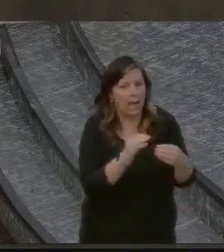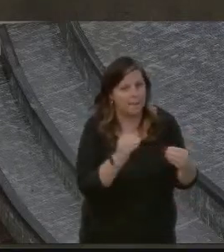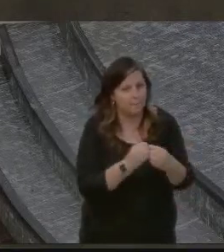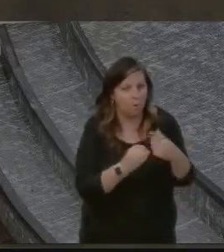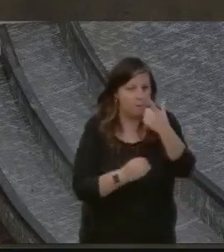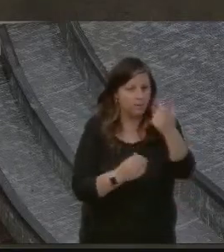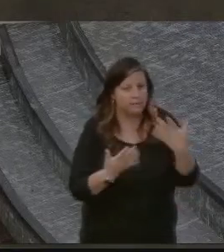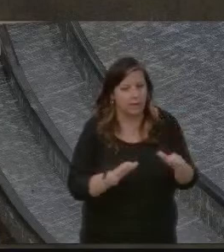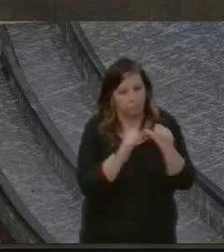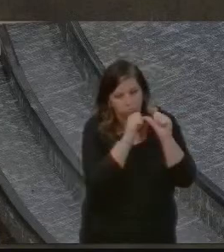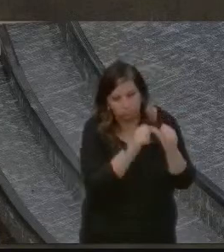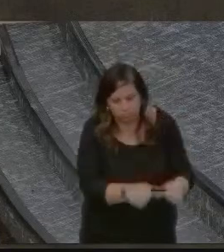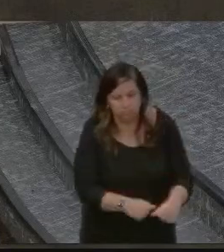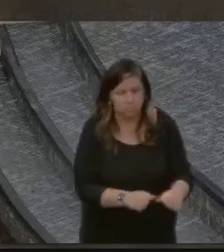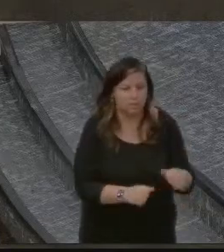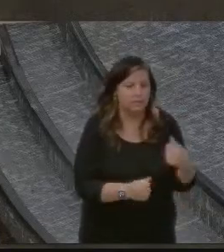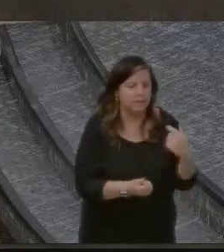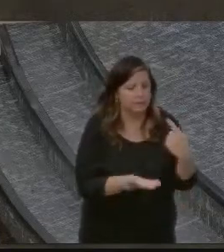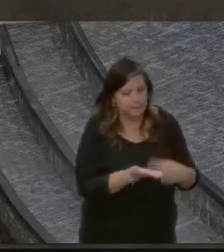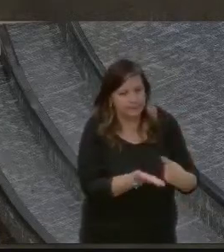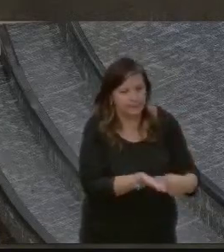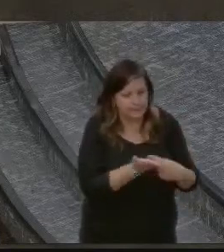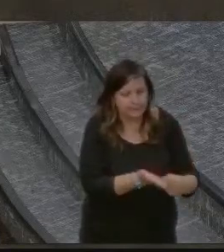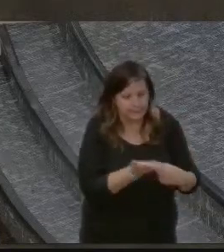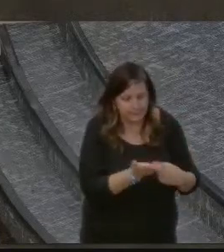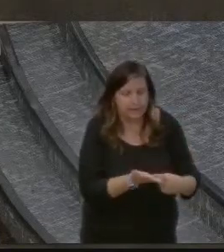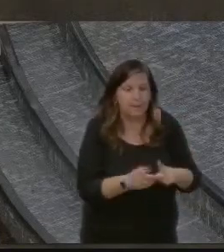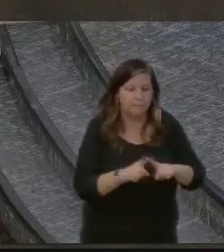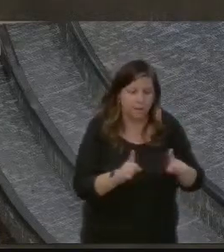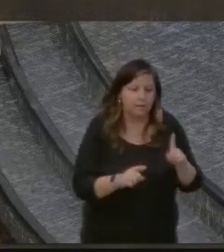a conversation that definitely is worth having so that we can come